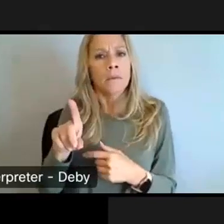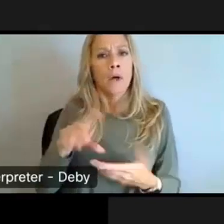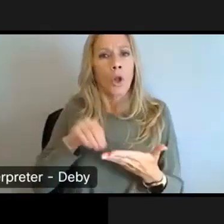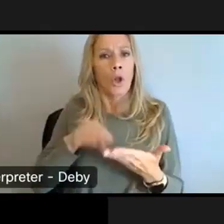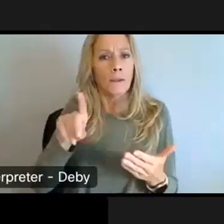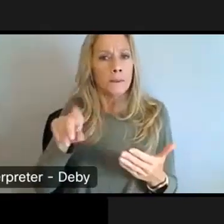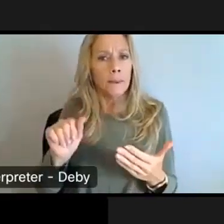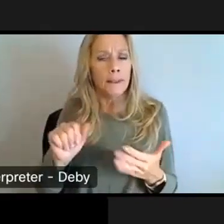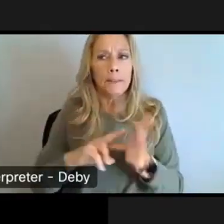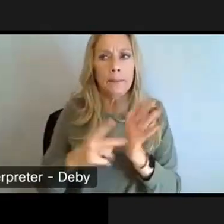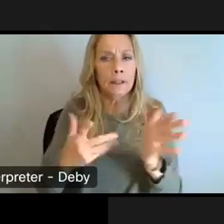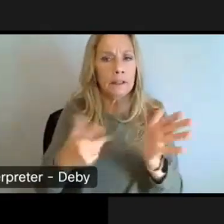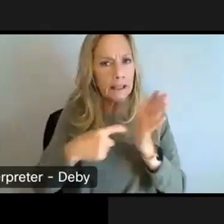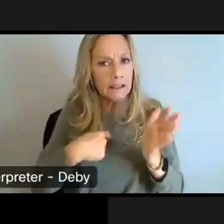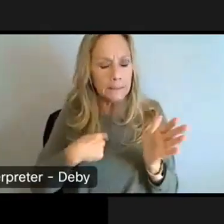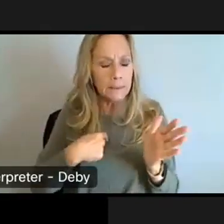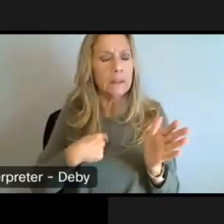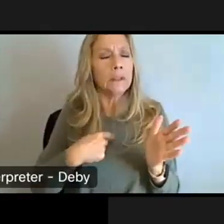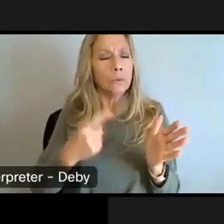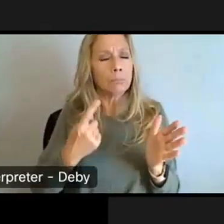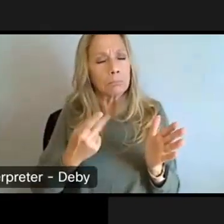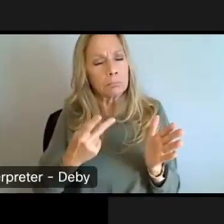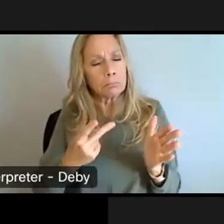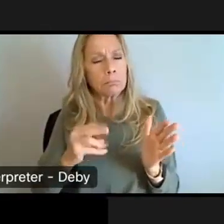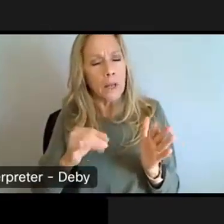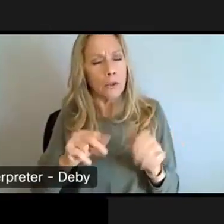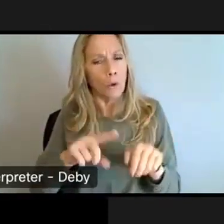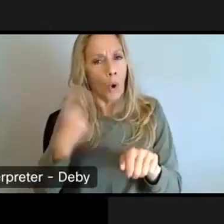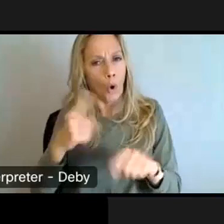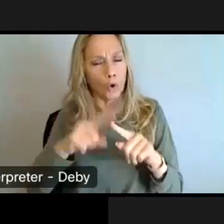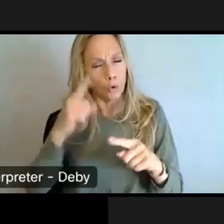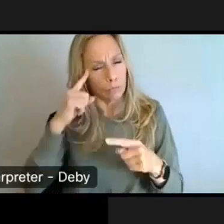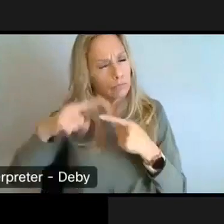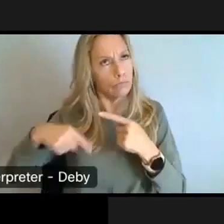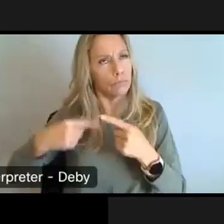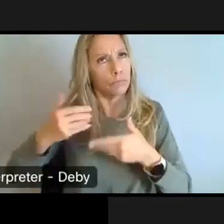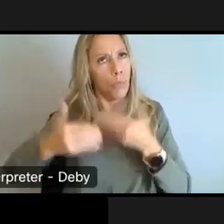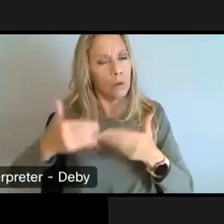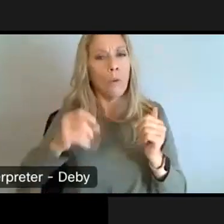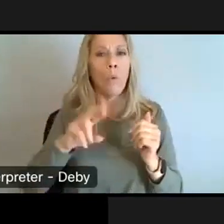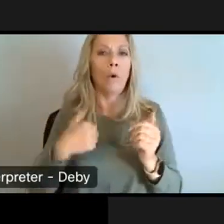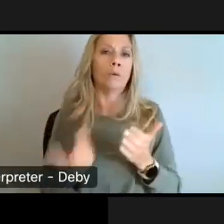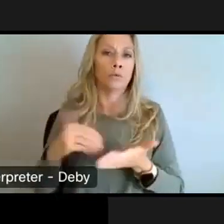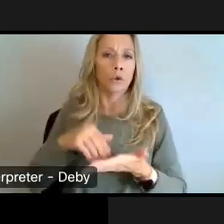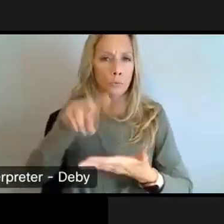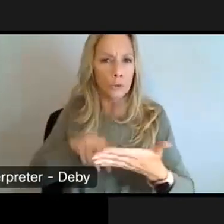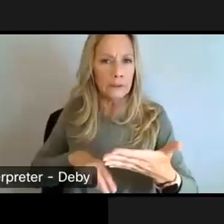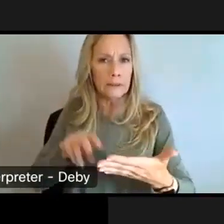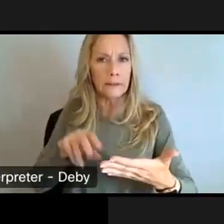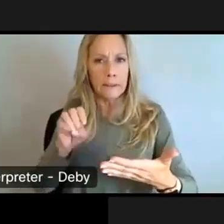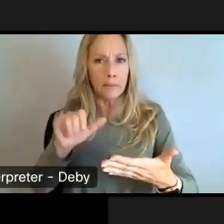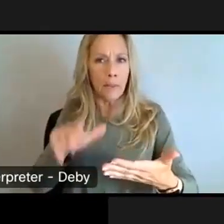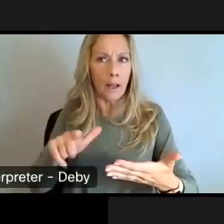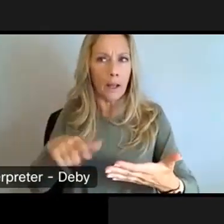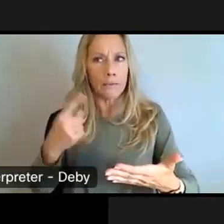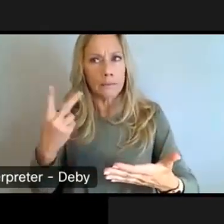usually takes me a minute or two longer to process stuff, or I might have to proofread an email once or twice